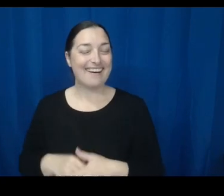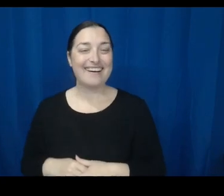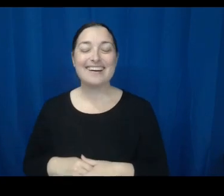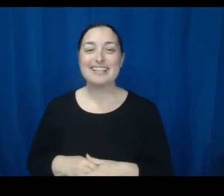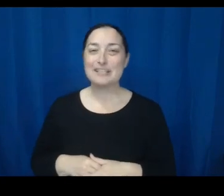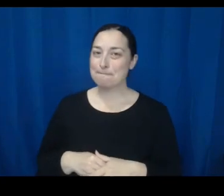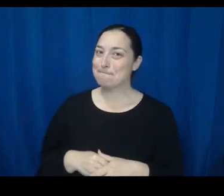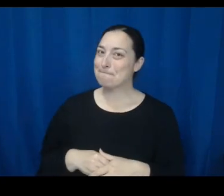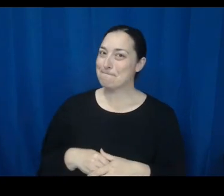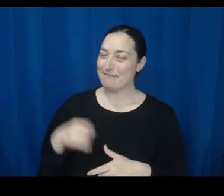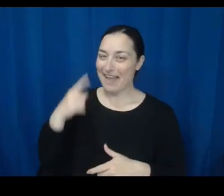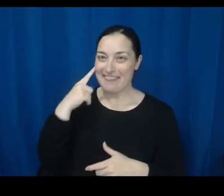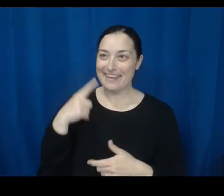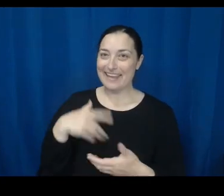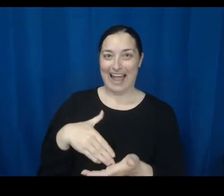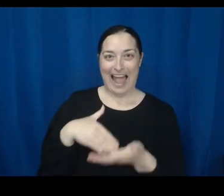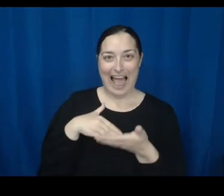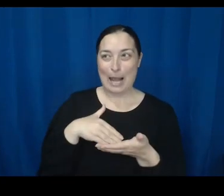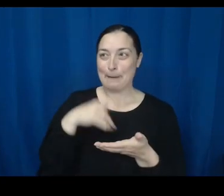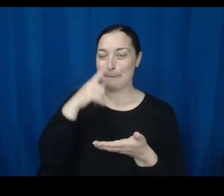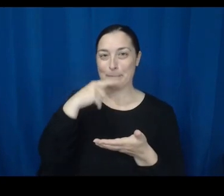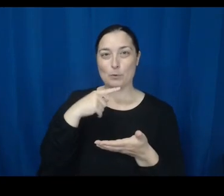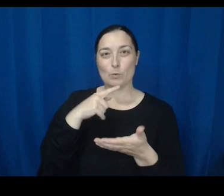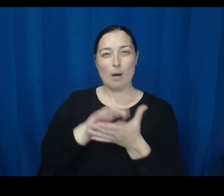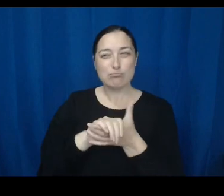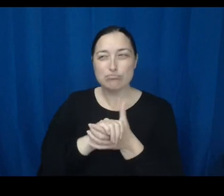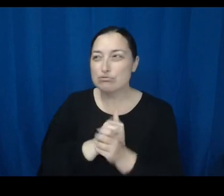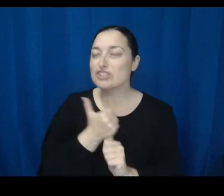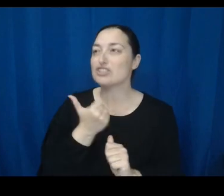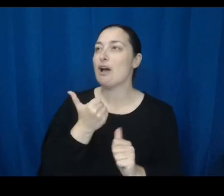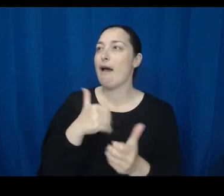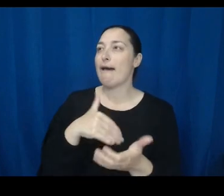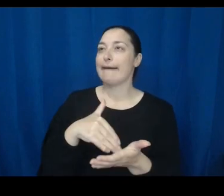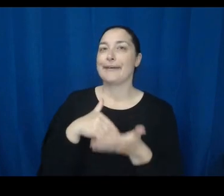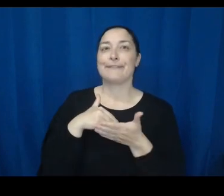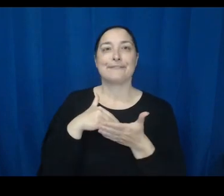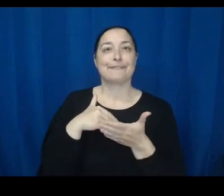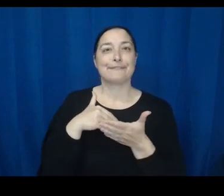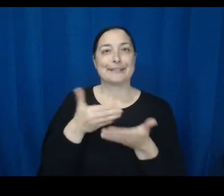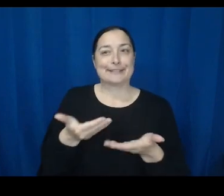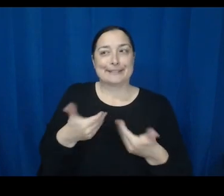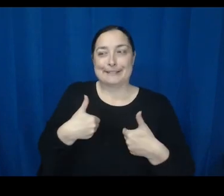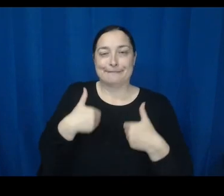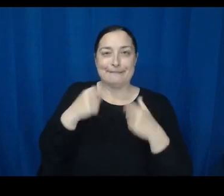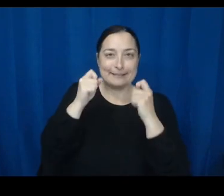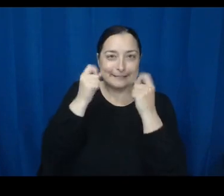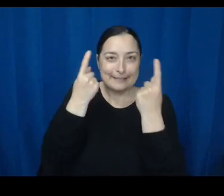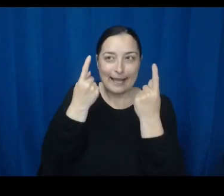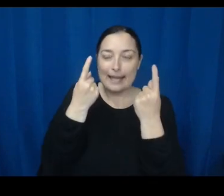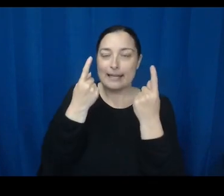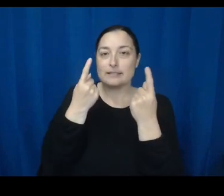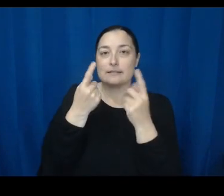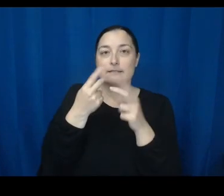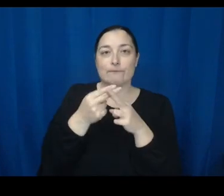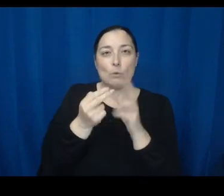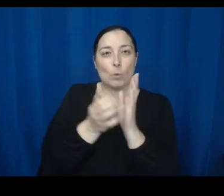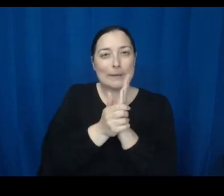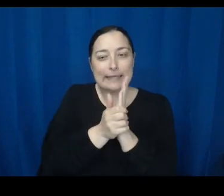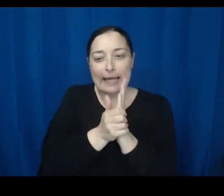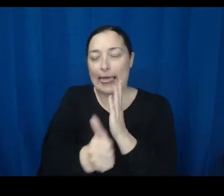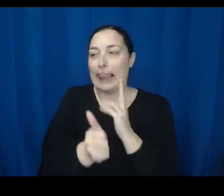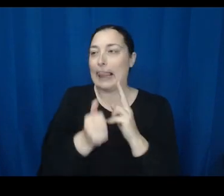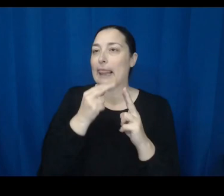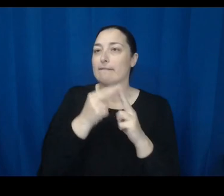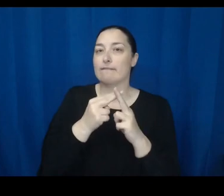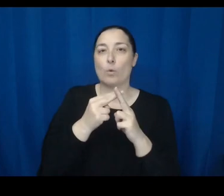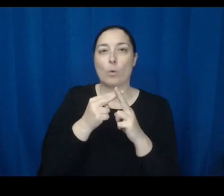helping people to appreciate and to understand the skill and the sort of unique artist